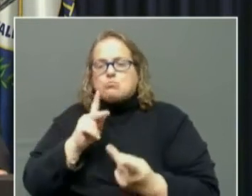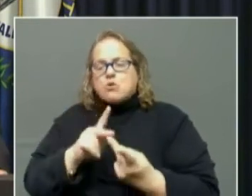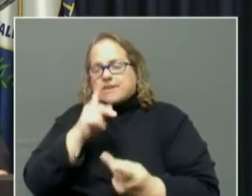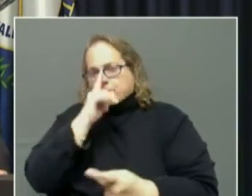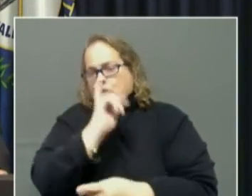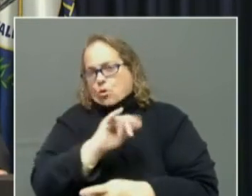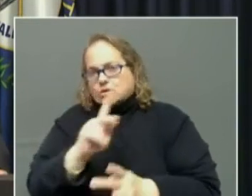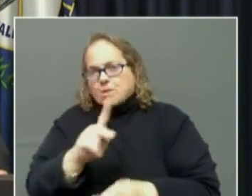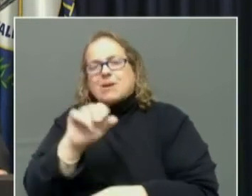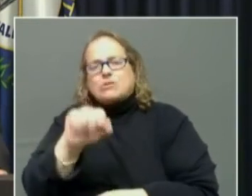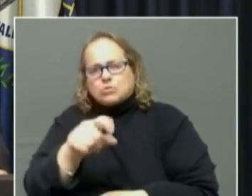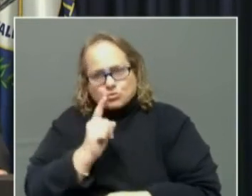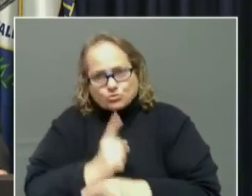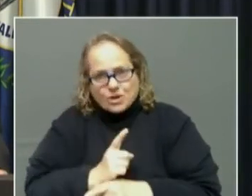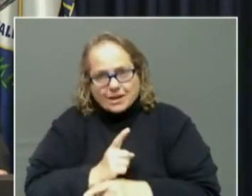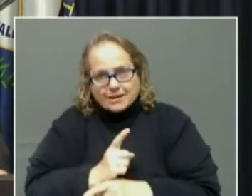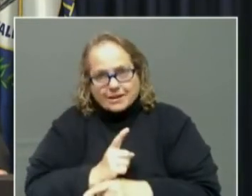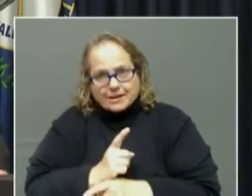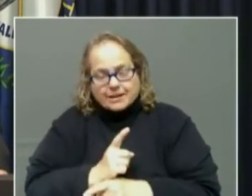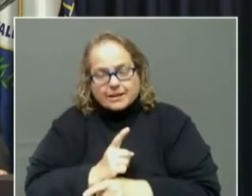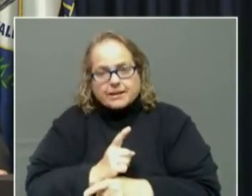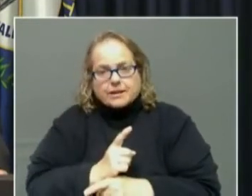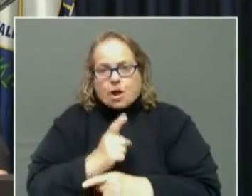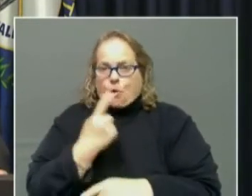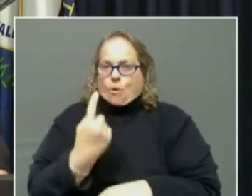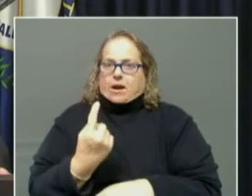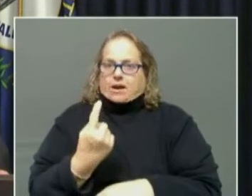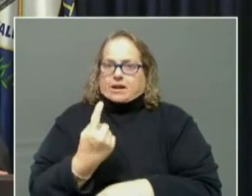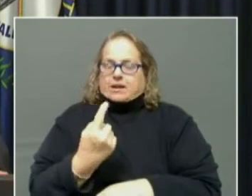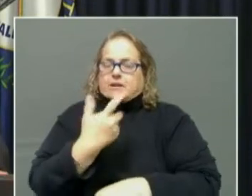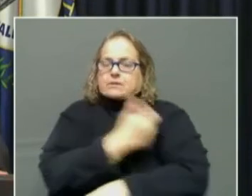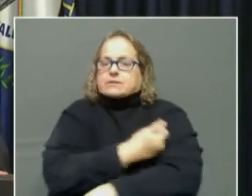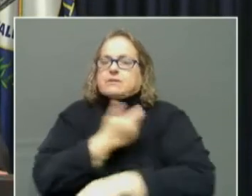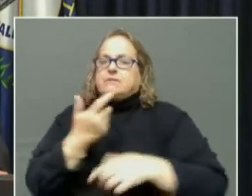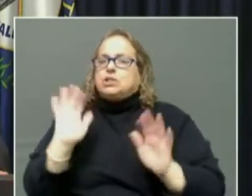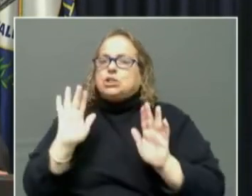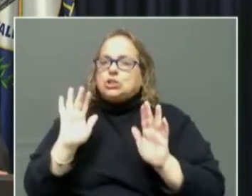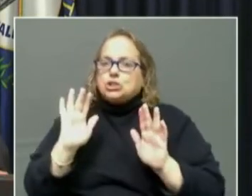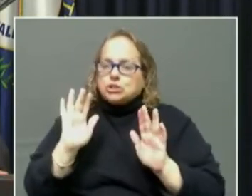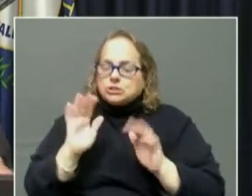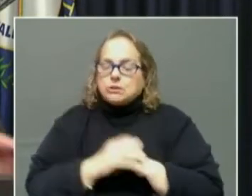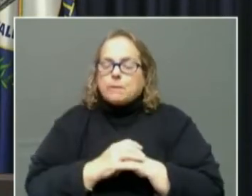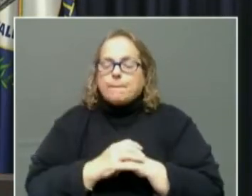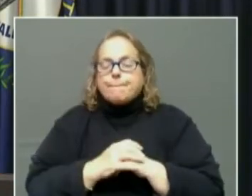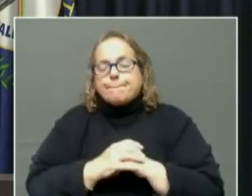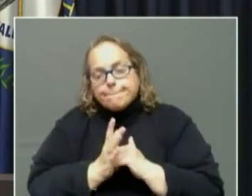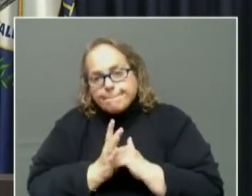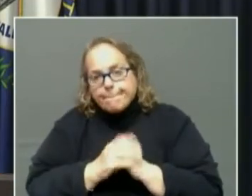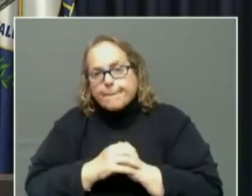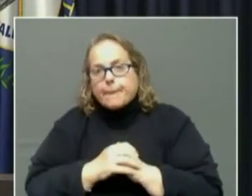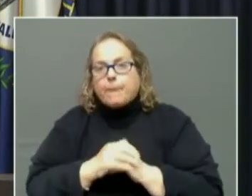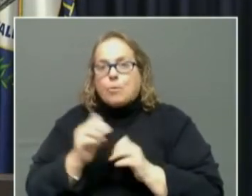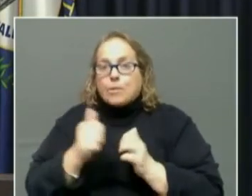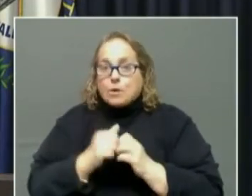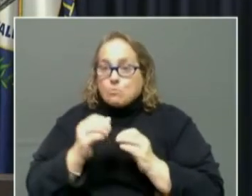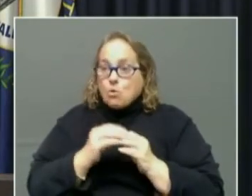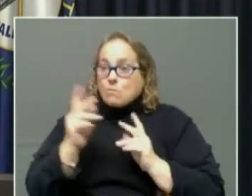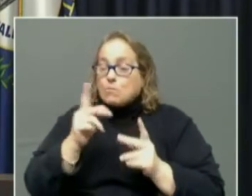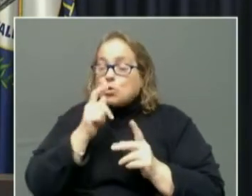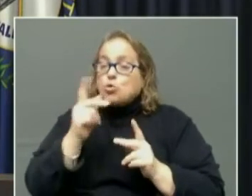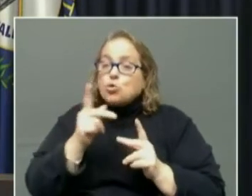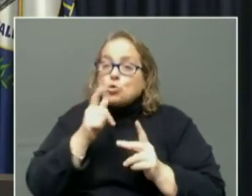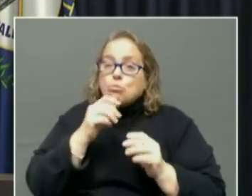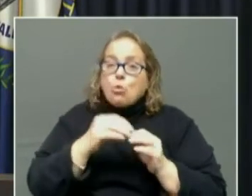to get people one vaccine, and with more transient communities, people who are moving around,